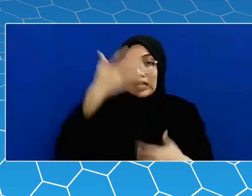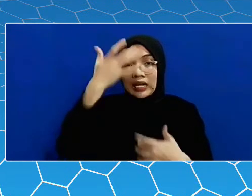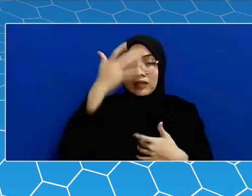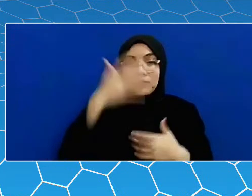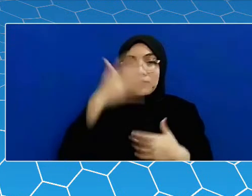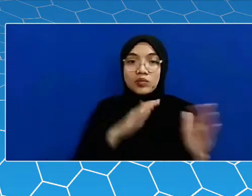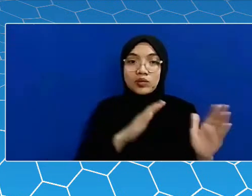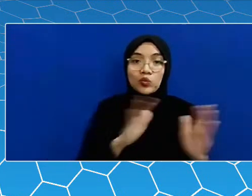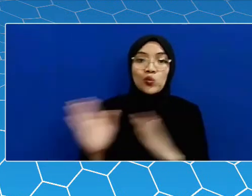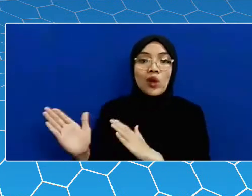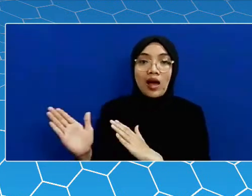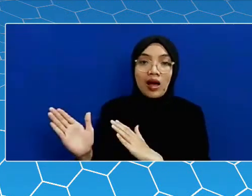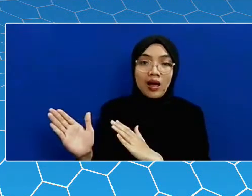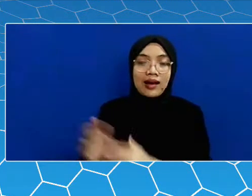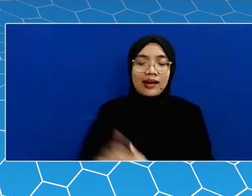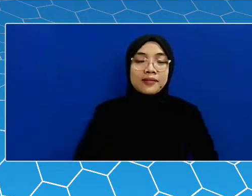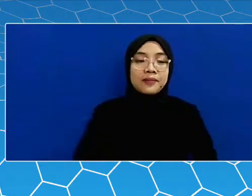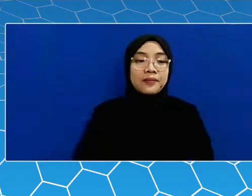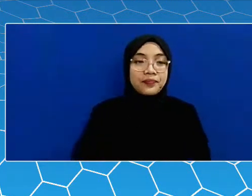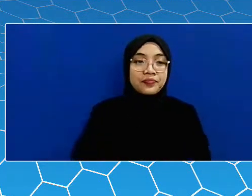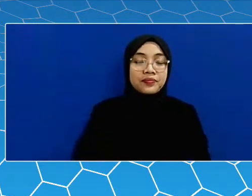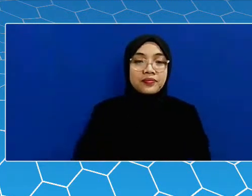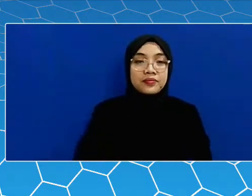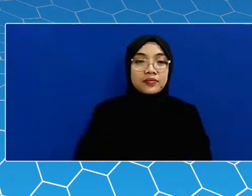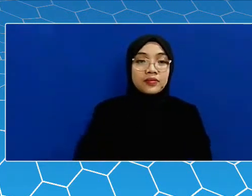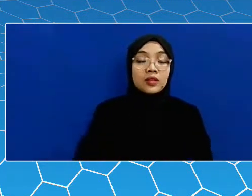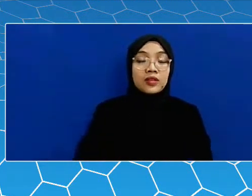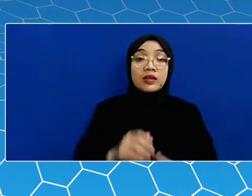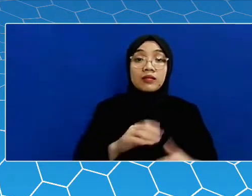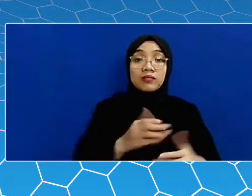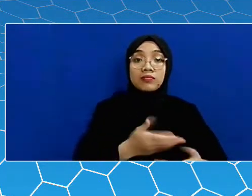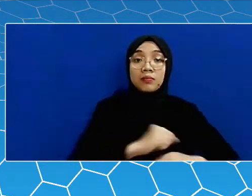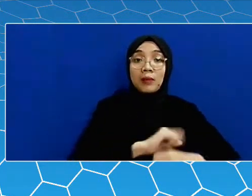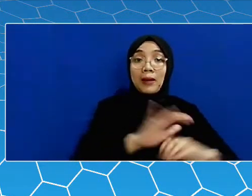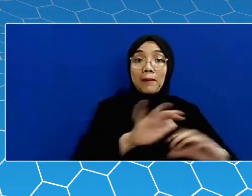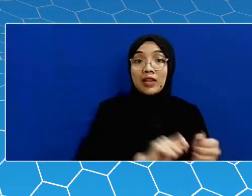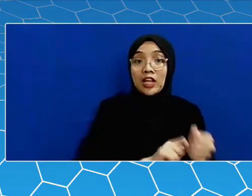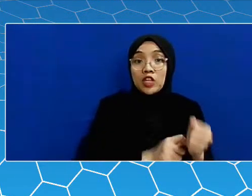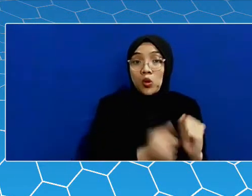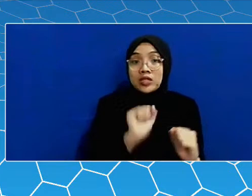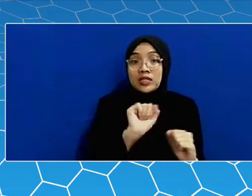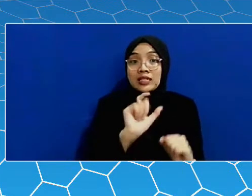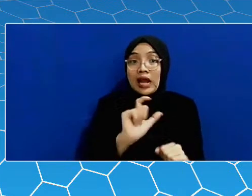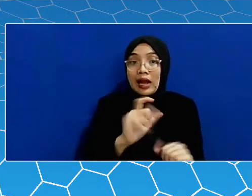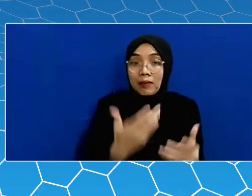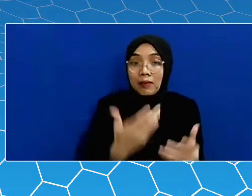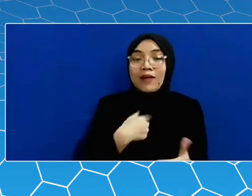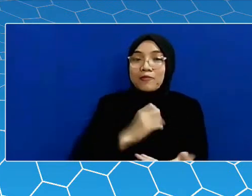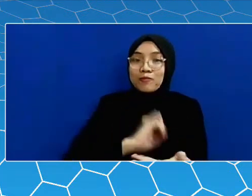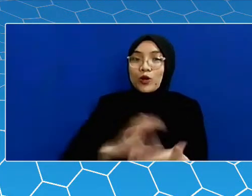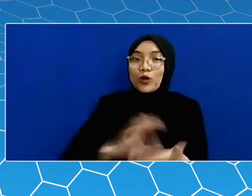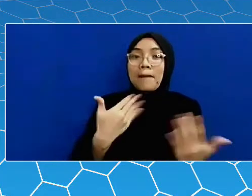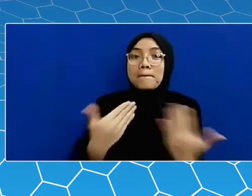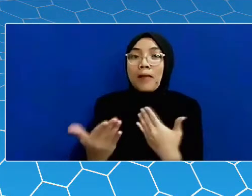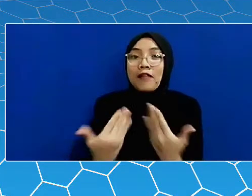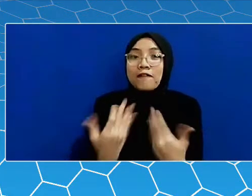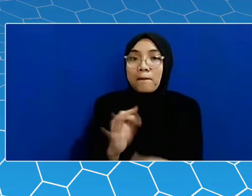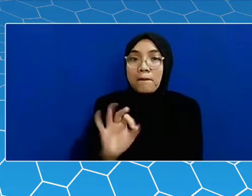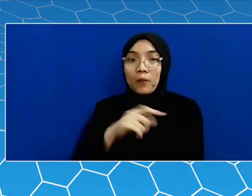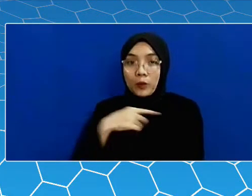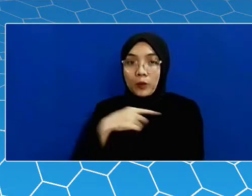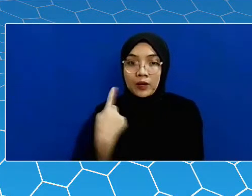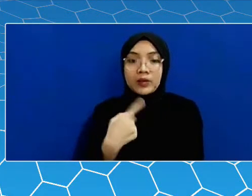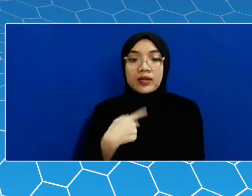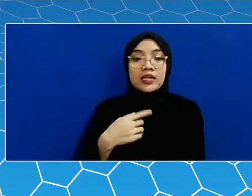So in response to the pandemic, we deployed our platform paired with a wearable device in a local hospital in